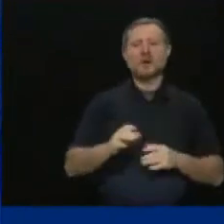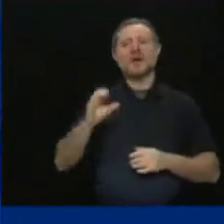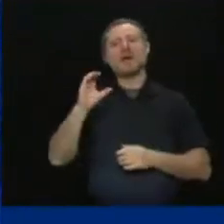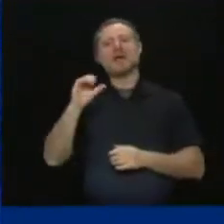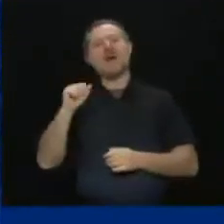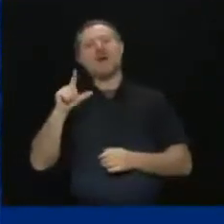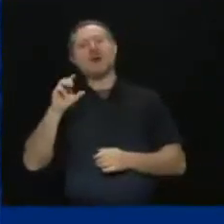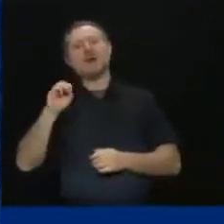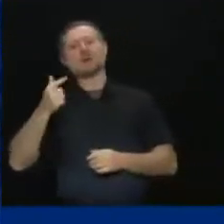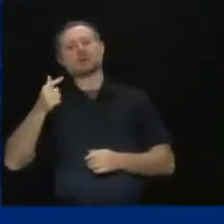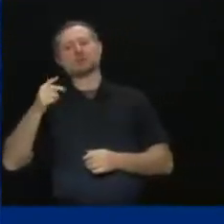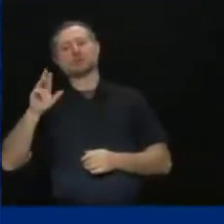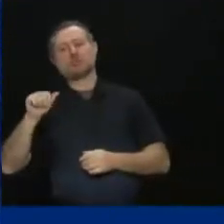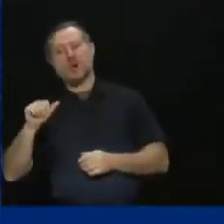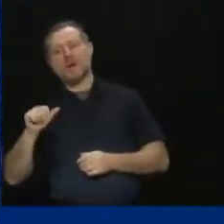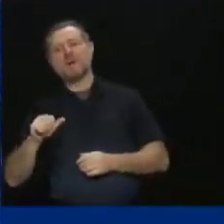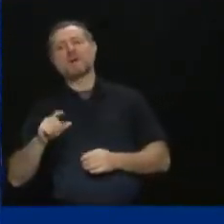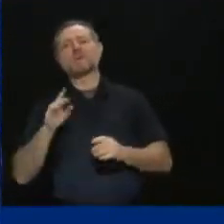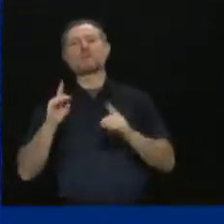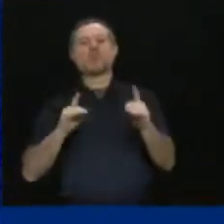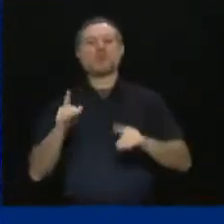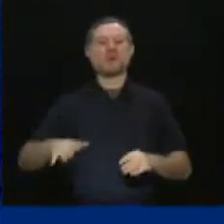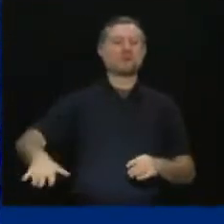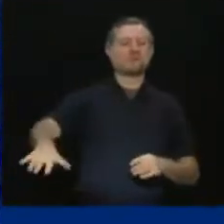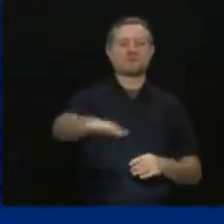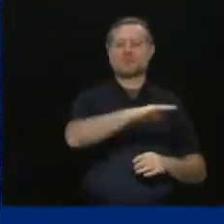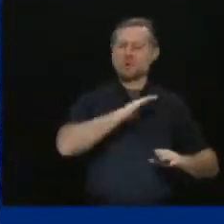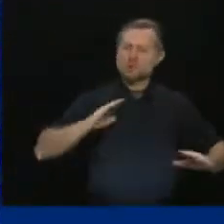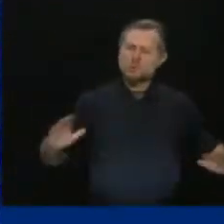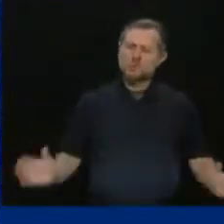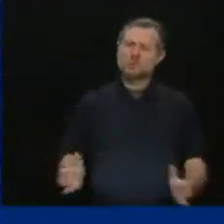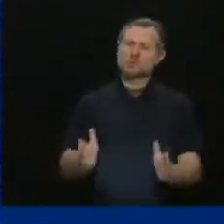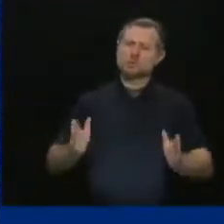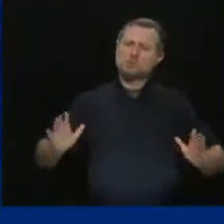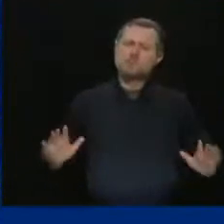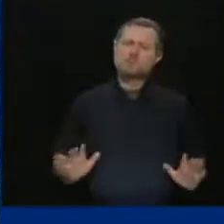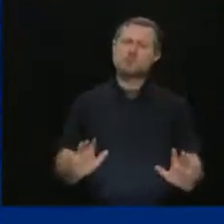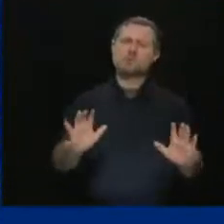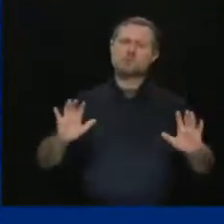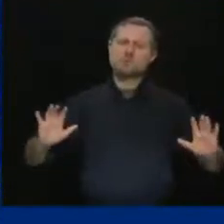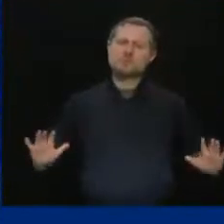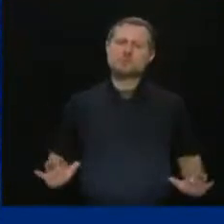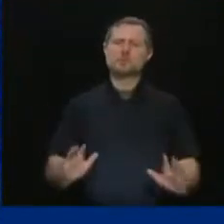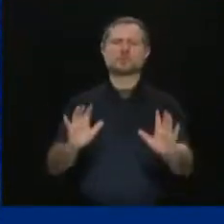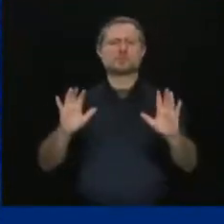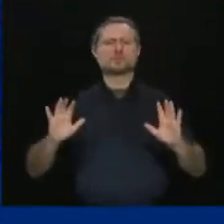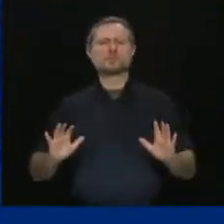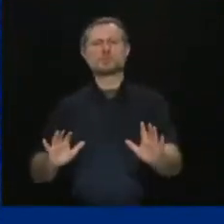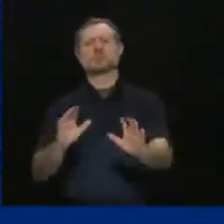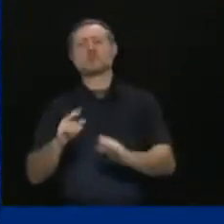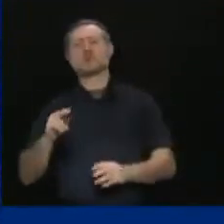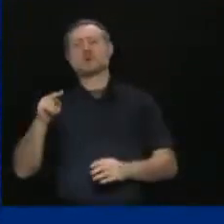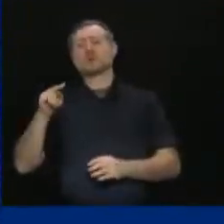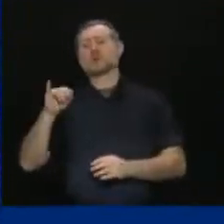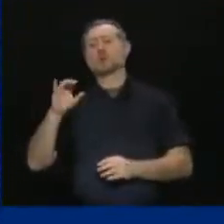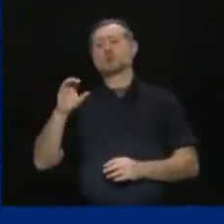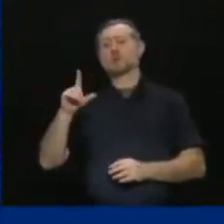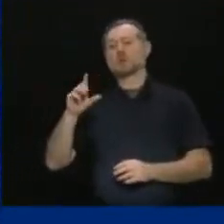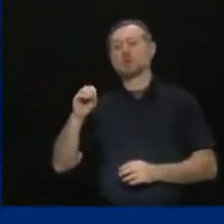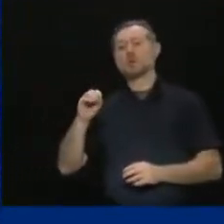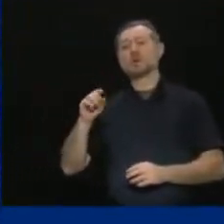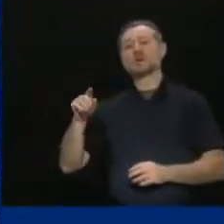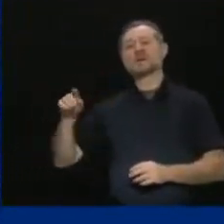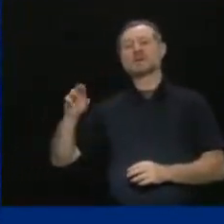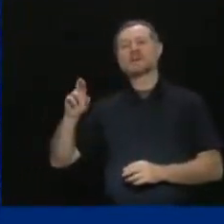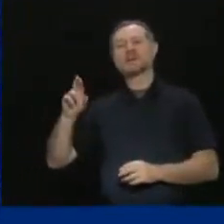consistently pushing and pushing and pushing. NICLU, Reach Medical in Ithaca. It's important for